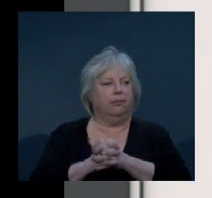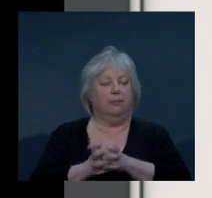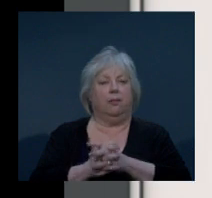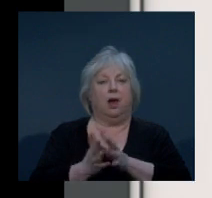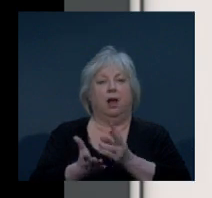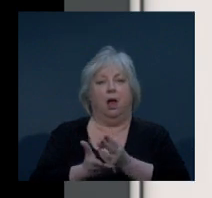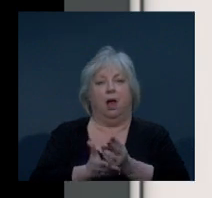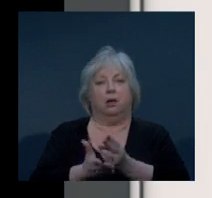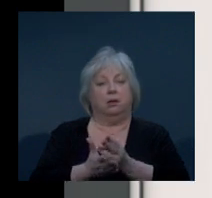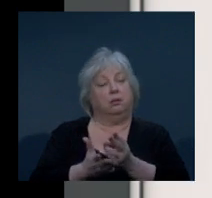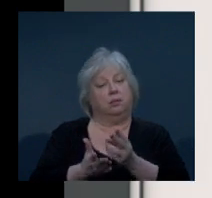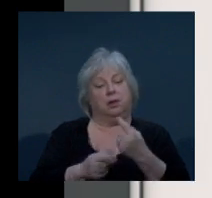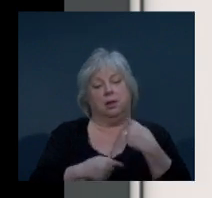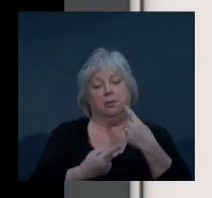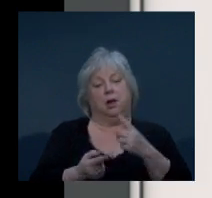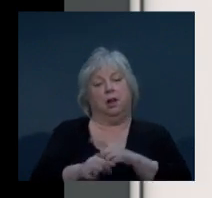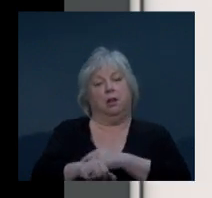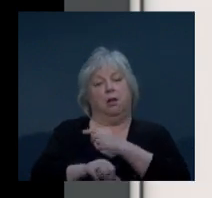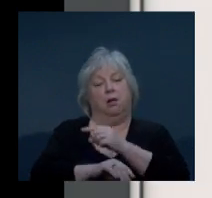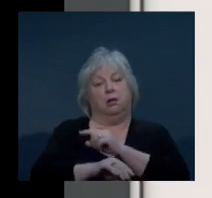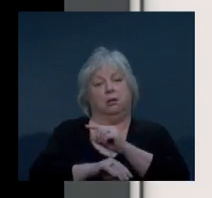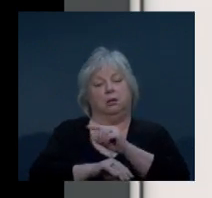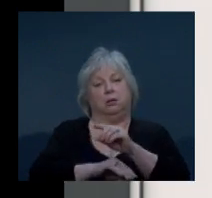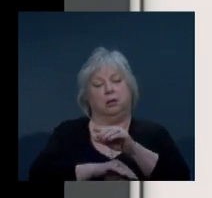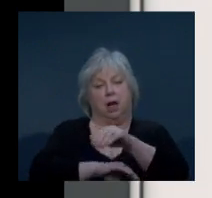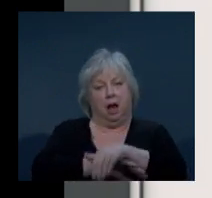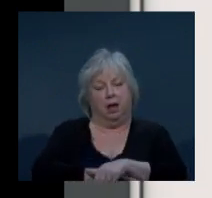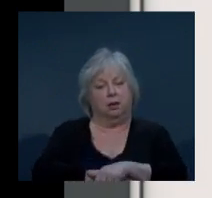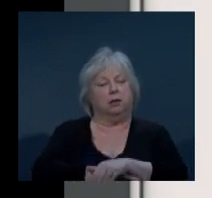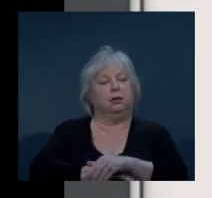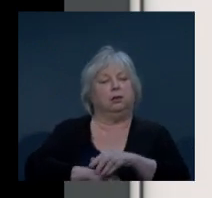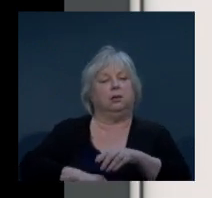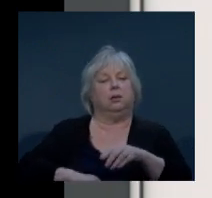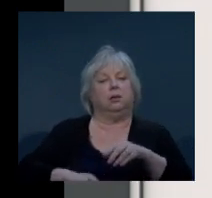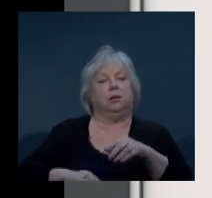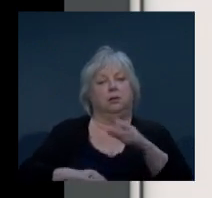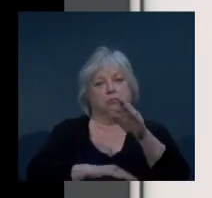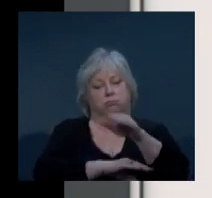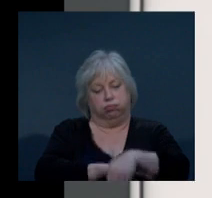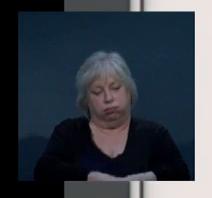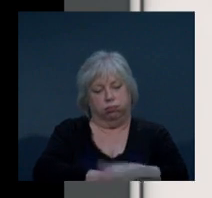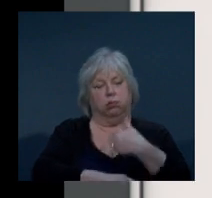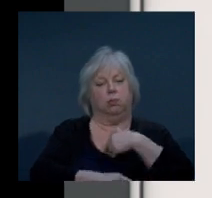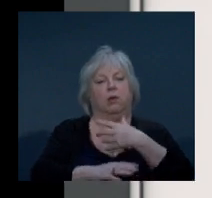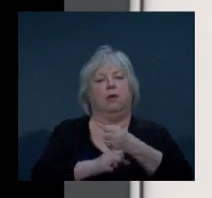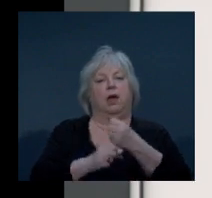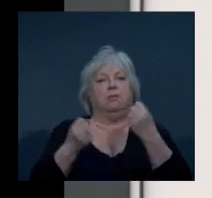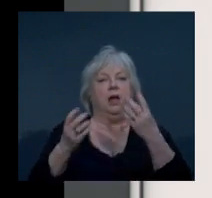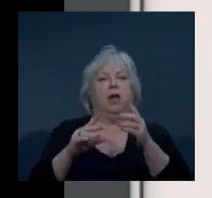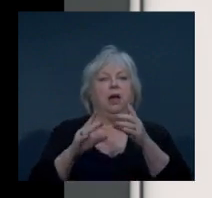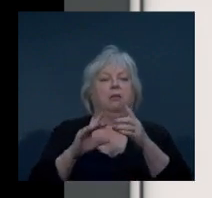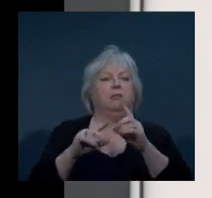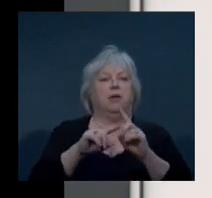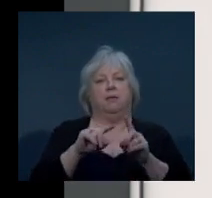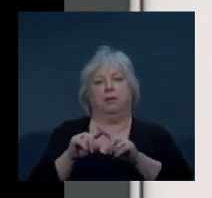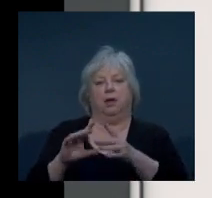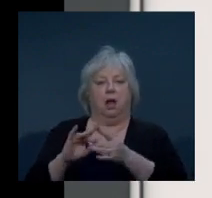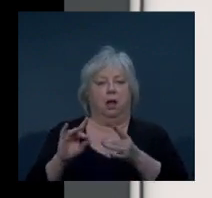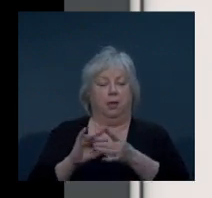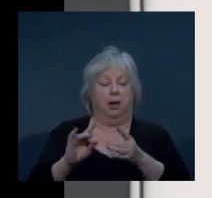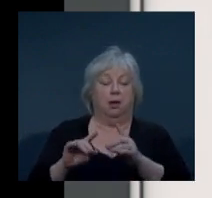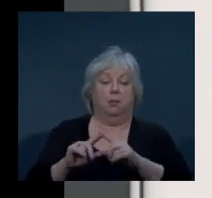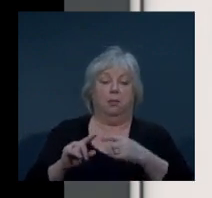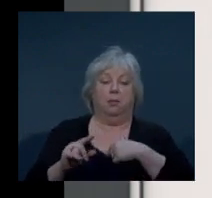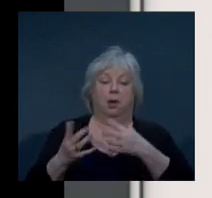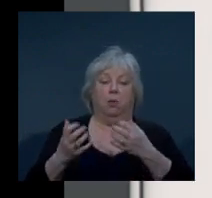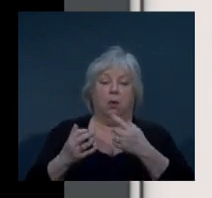honestly, it's been a long night, and we've had a lot of comments about stuff, but I just wanted to say that